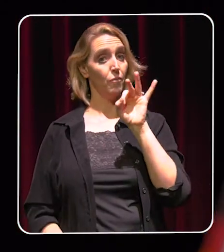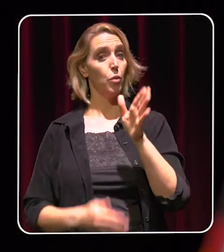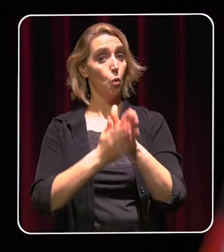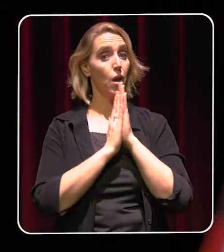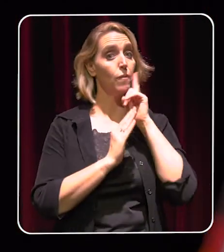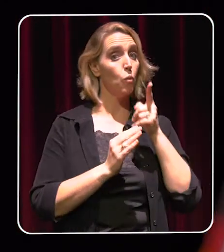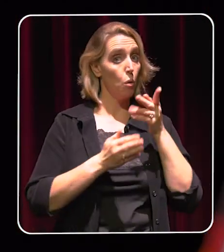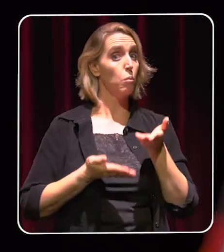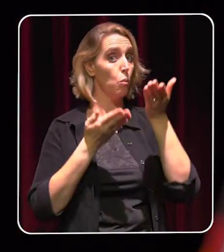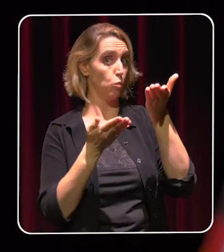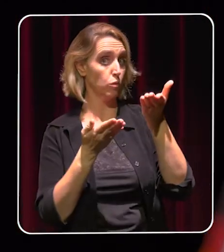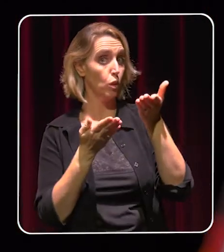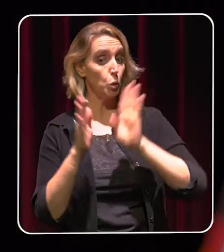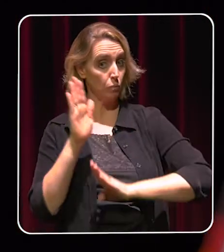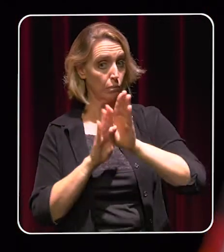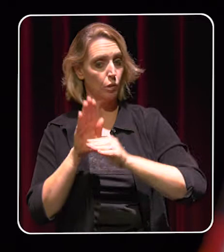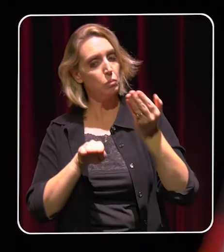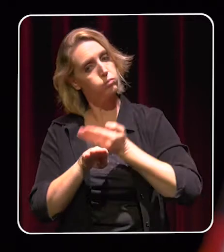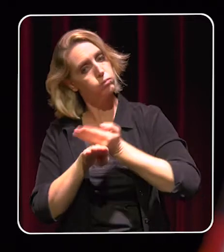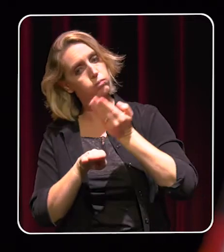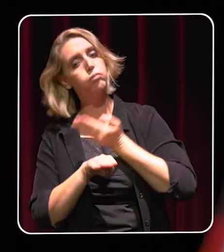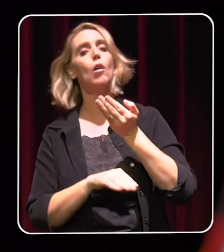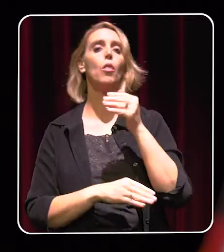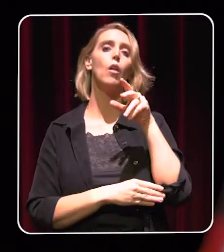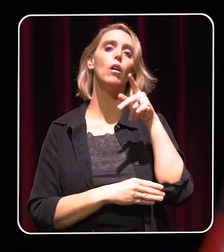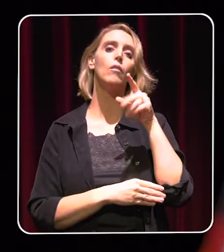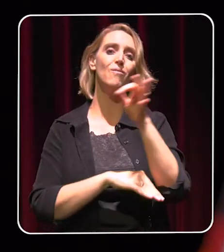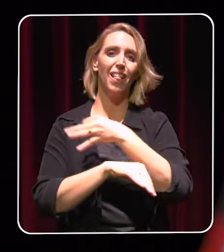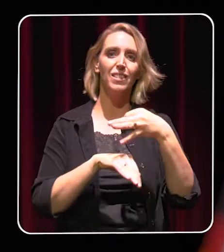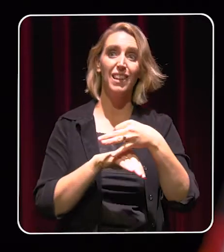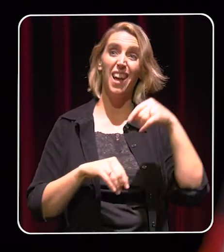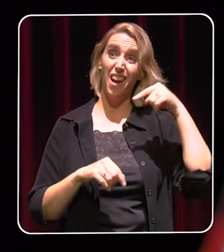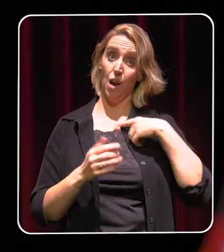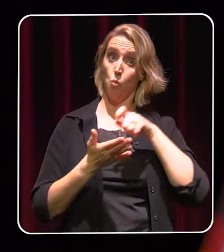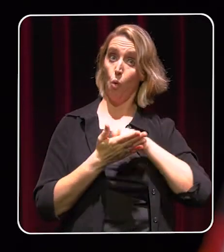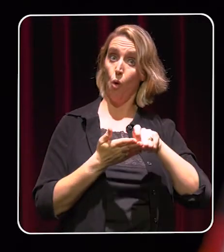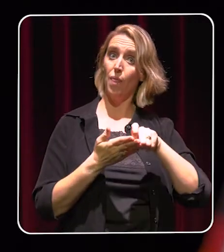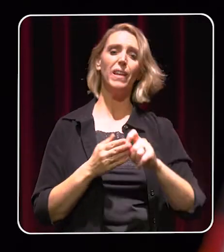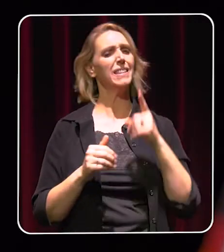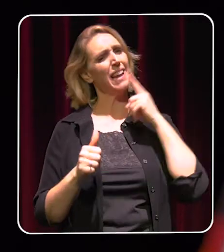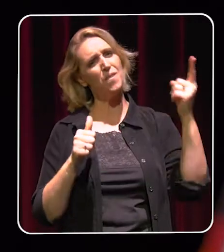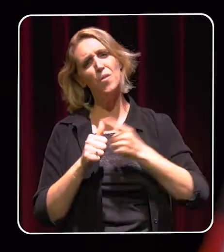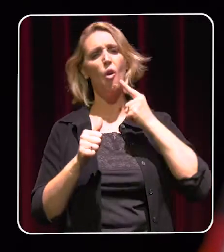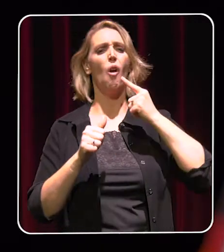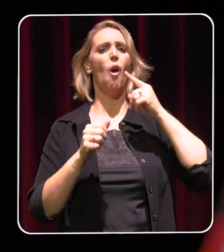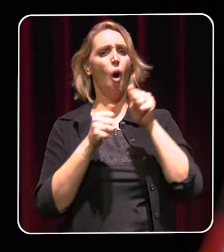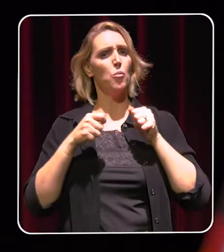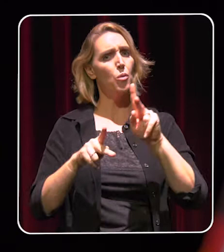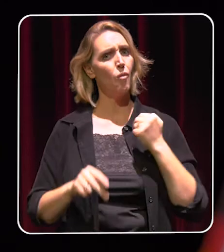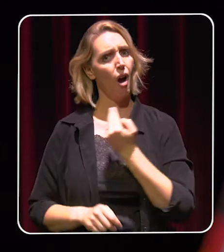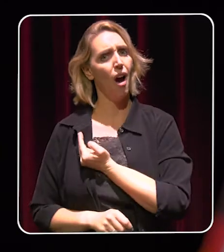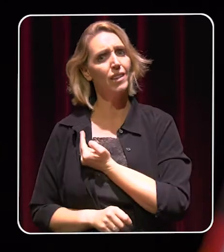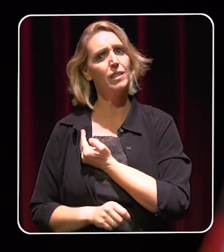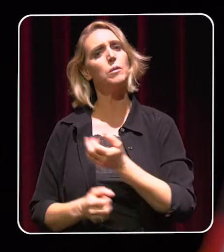the request for proposals, for redevelopment proposals, I wrote that this was an unparalleled generational opportunity for us in